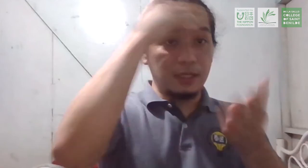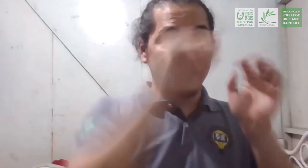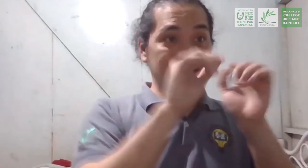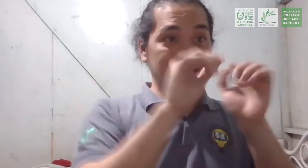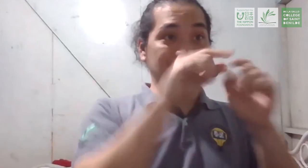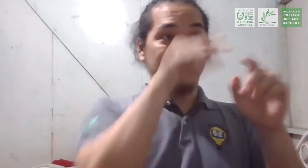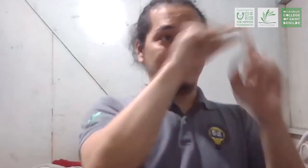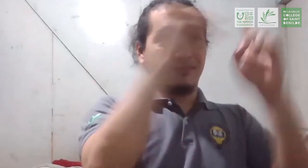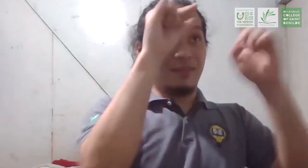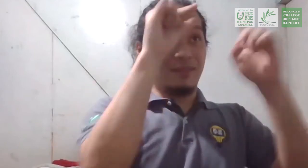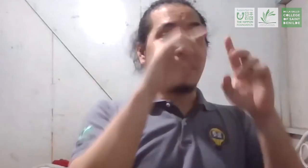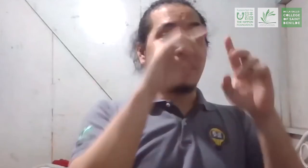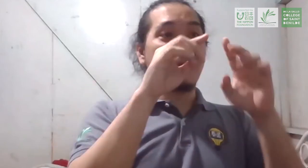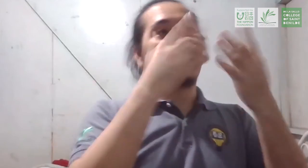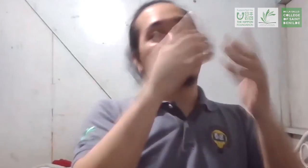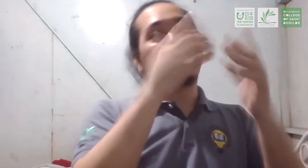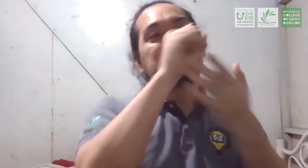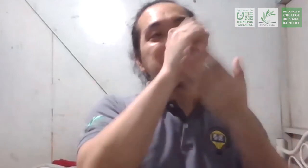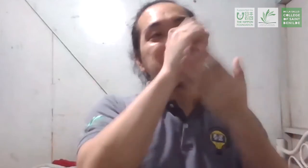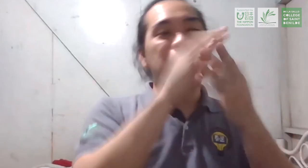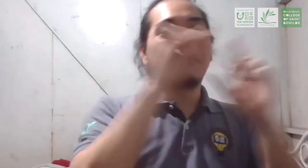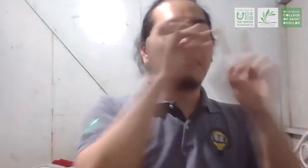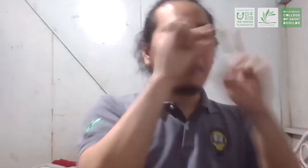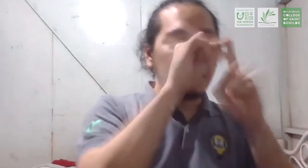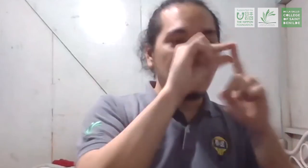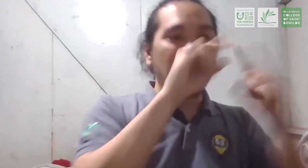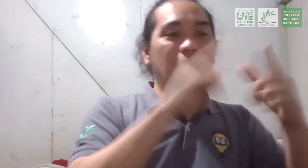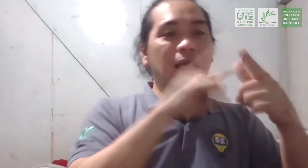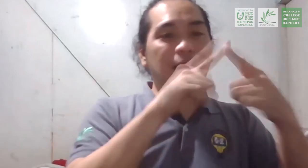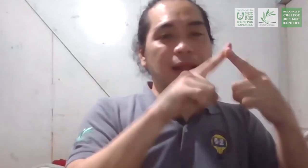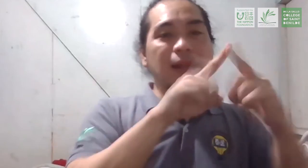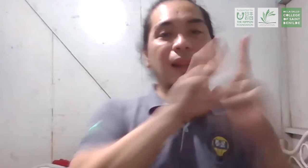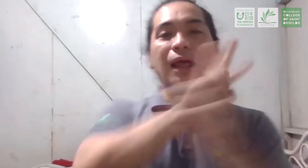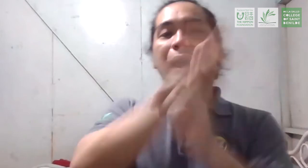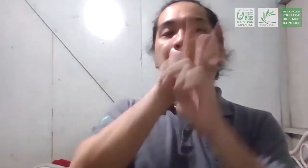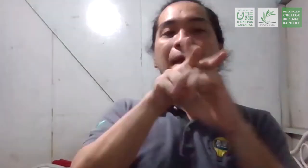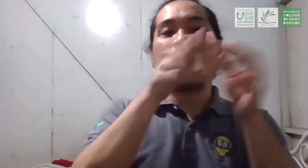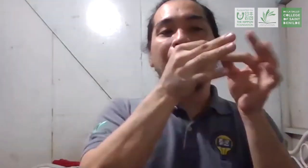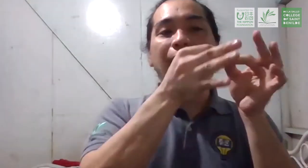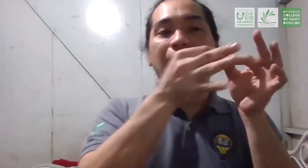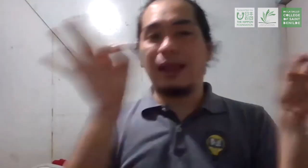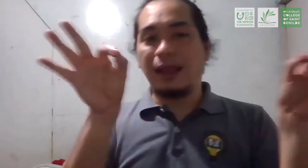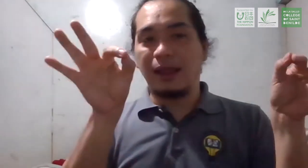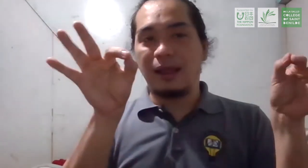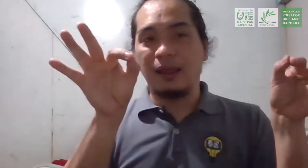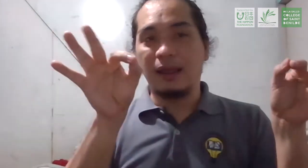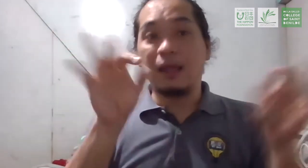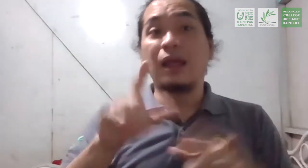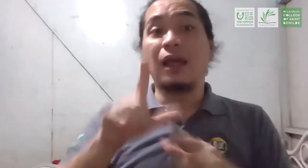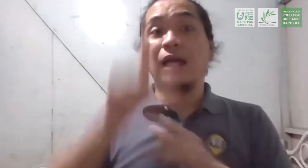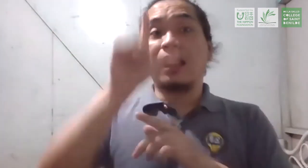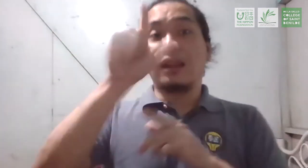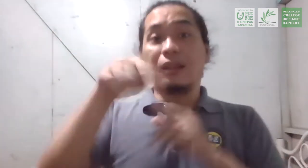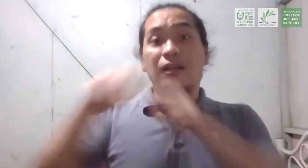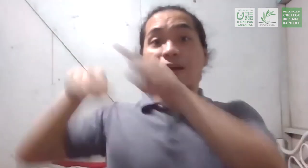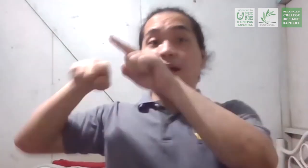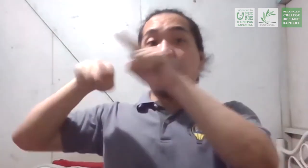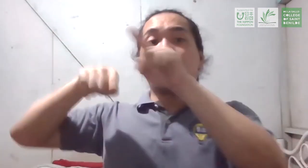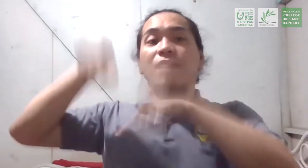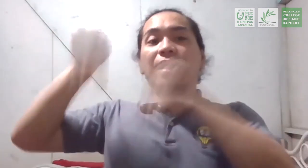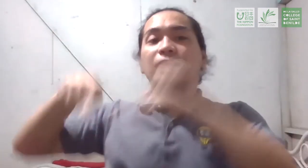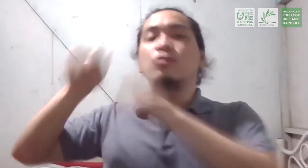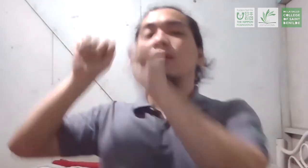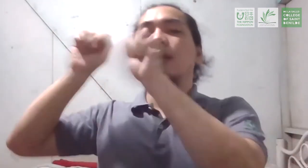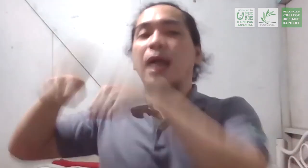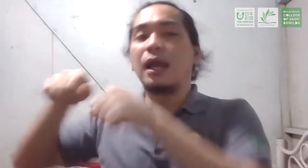the student, especially if they're just learning the basics. So we introduce some words, introduce that into